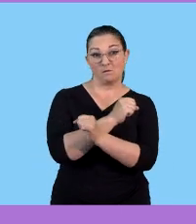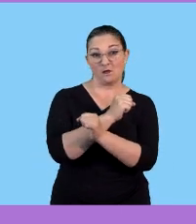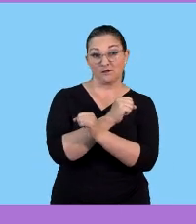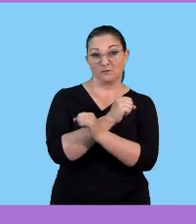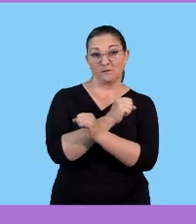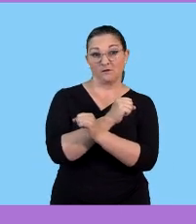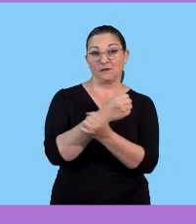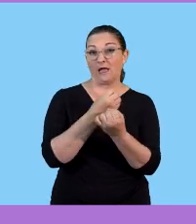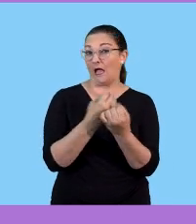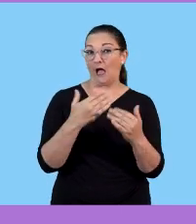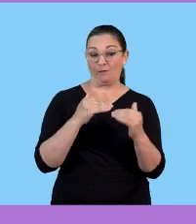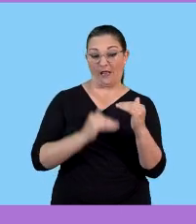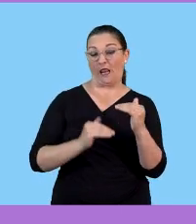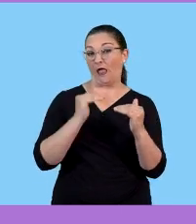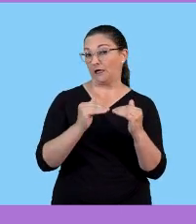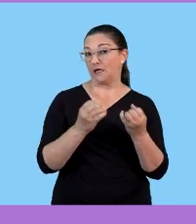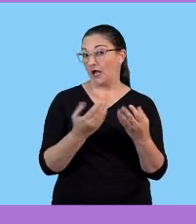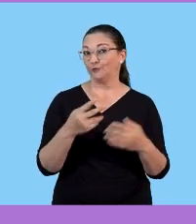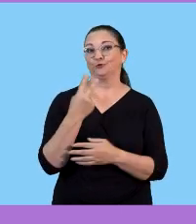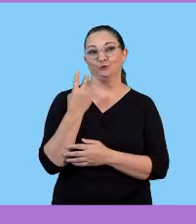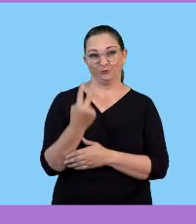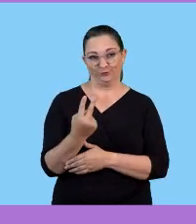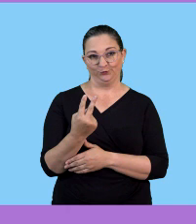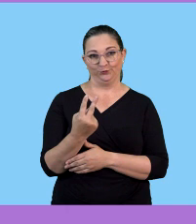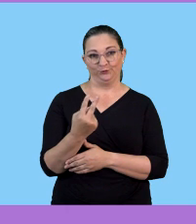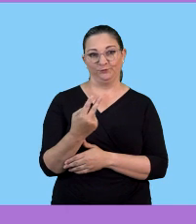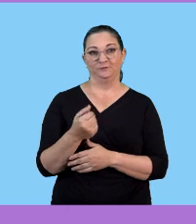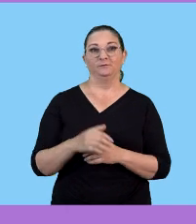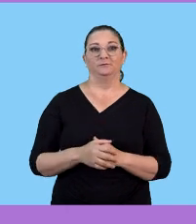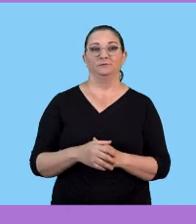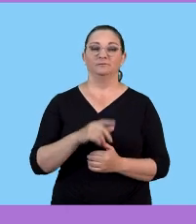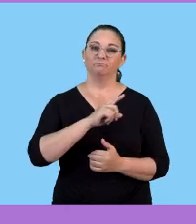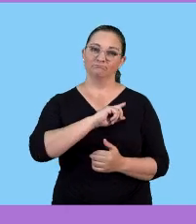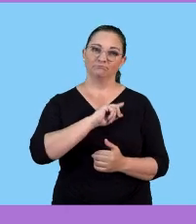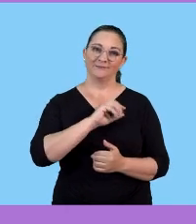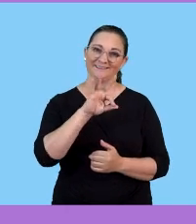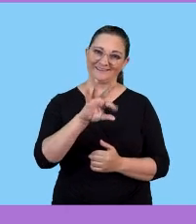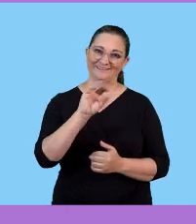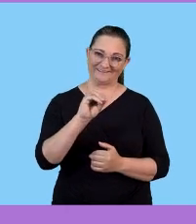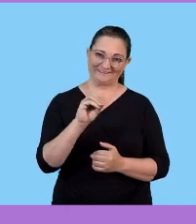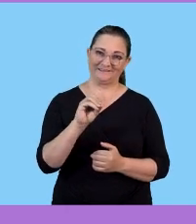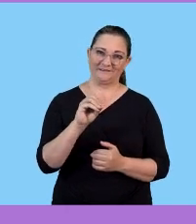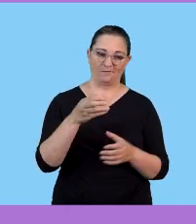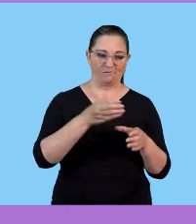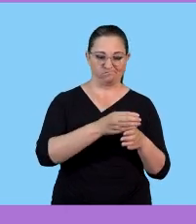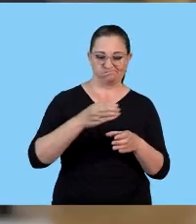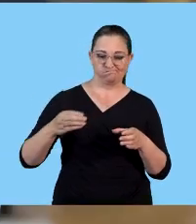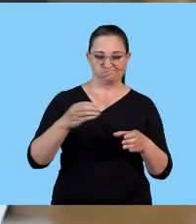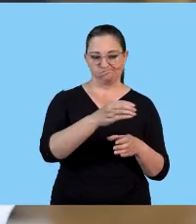I get 30 tins into this box. Excellent work.